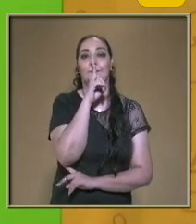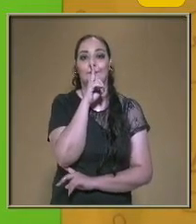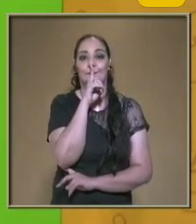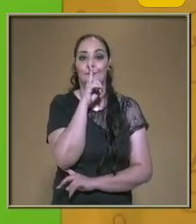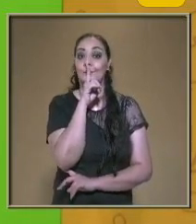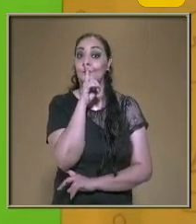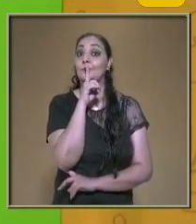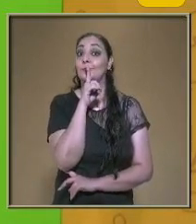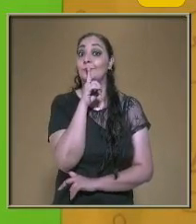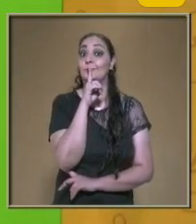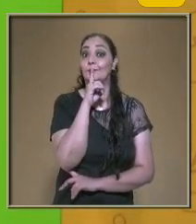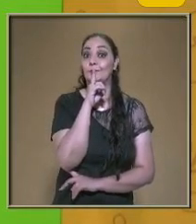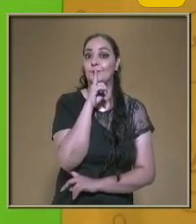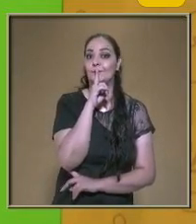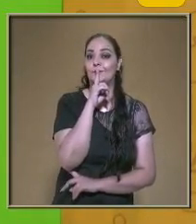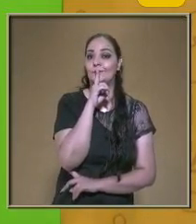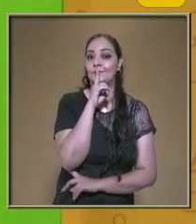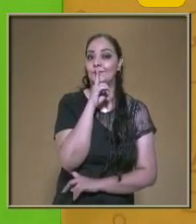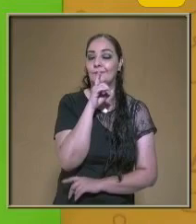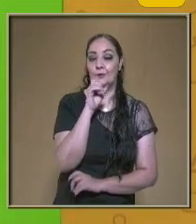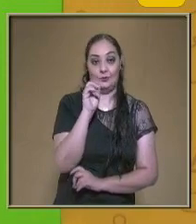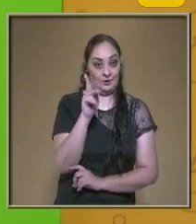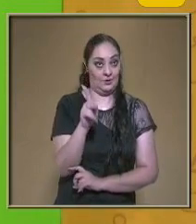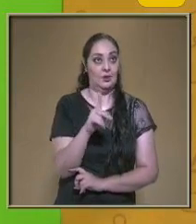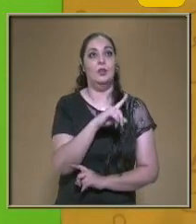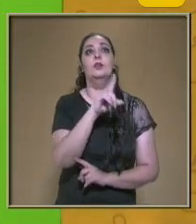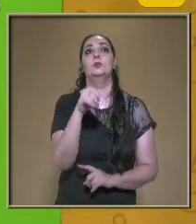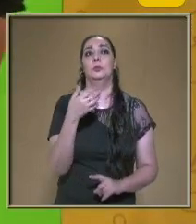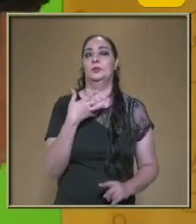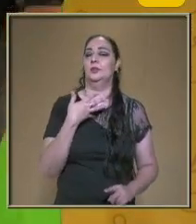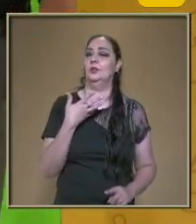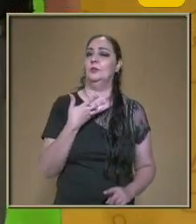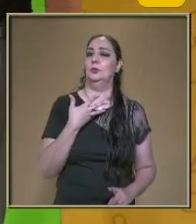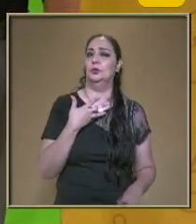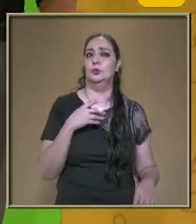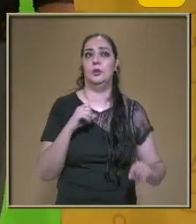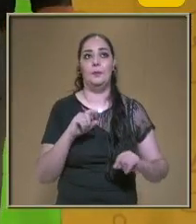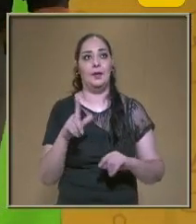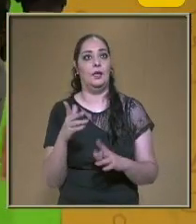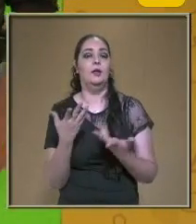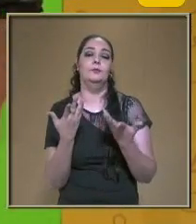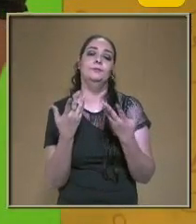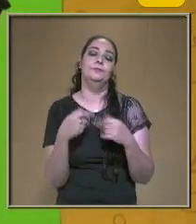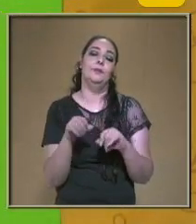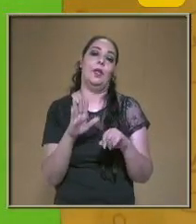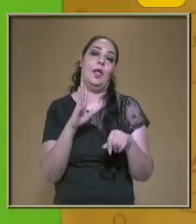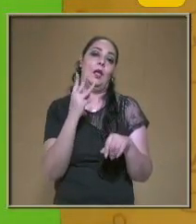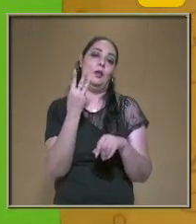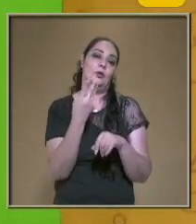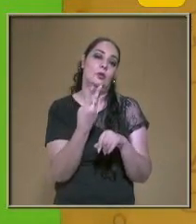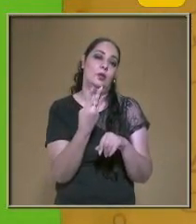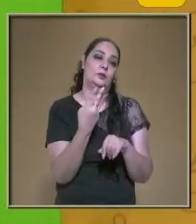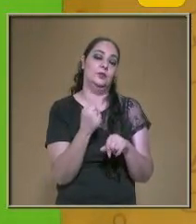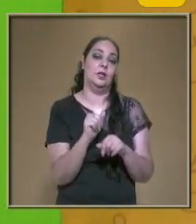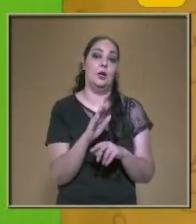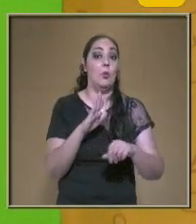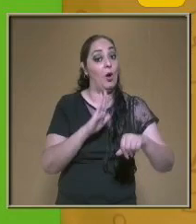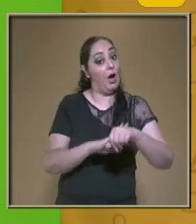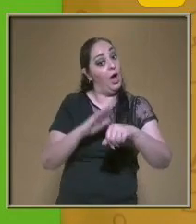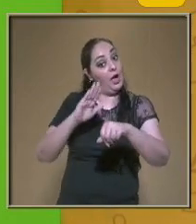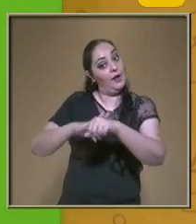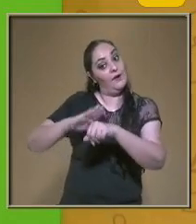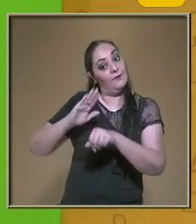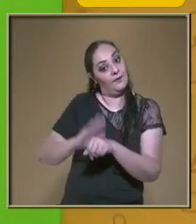shh. Yeah, keep silence, okay? Then we have the category number three, warning.